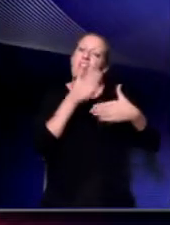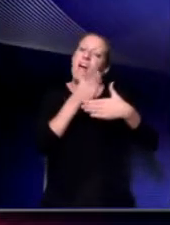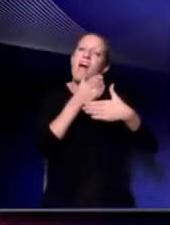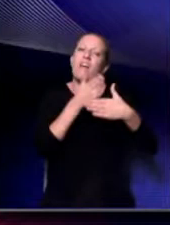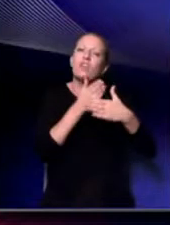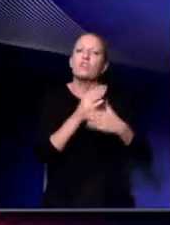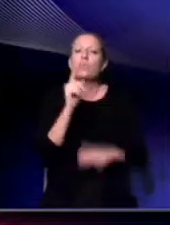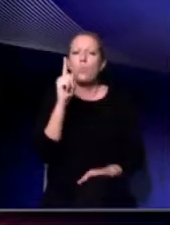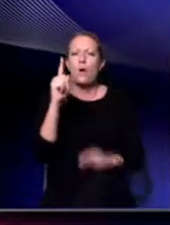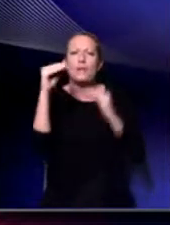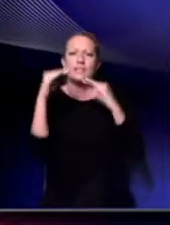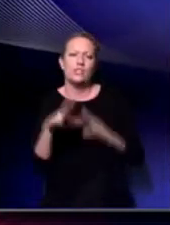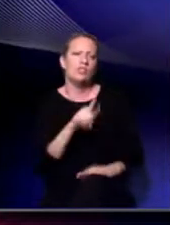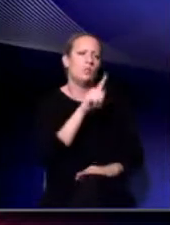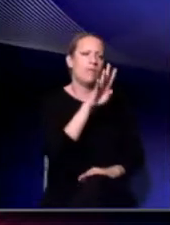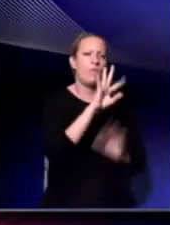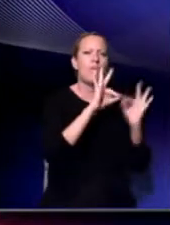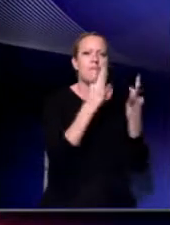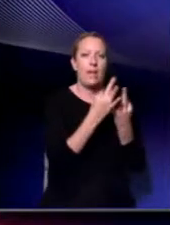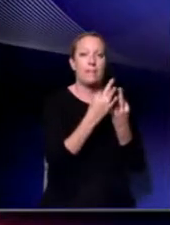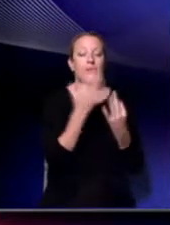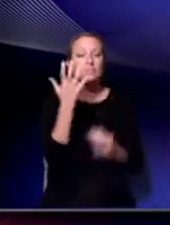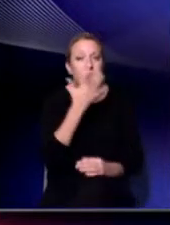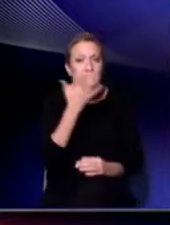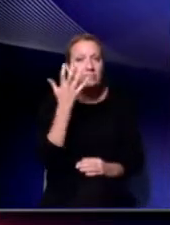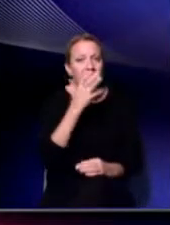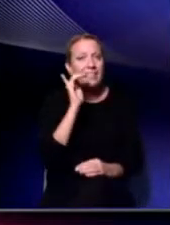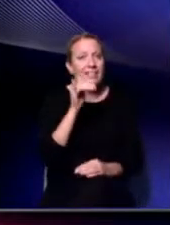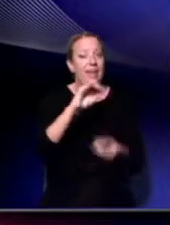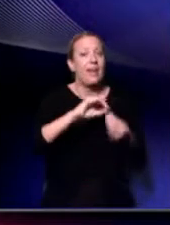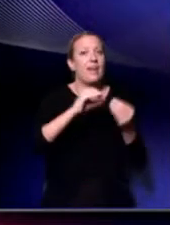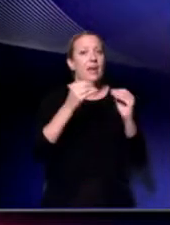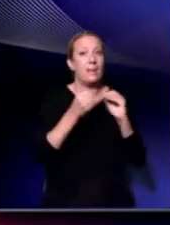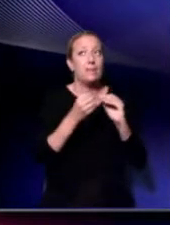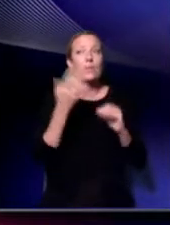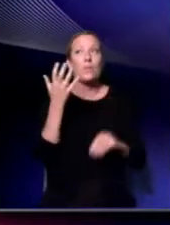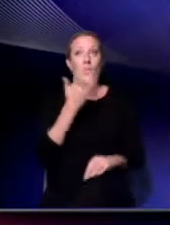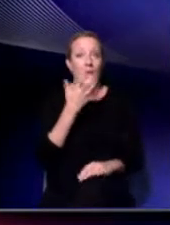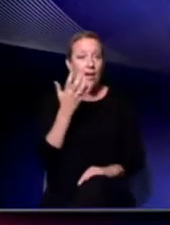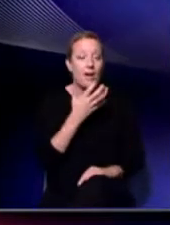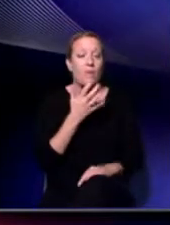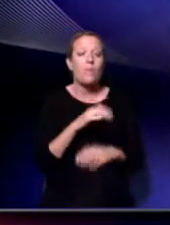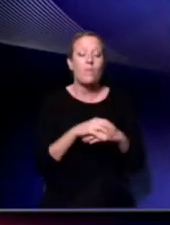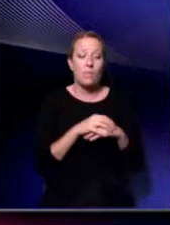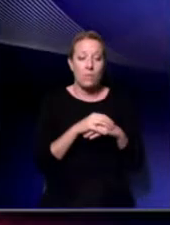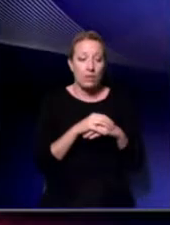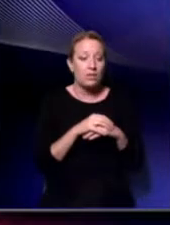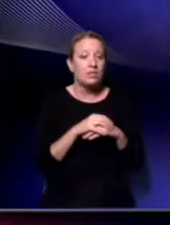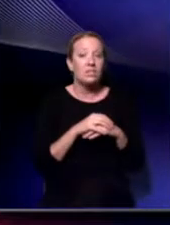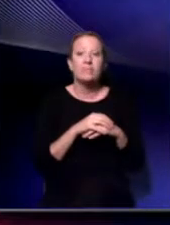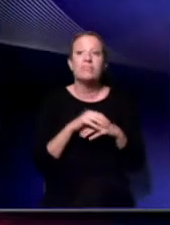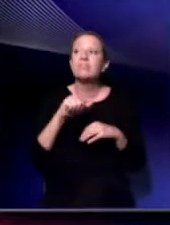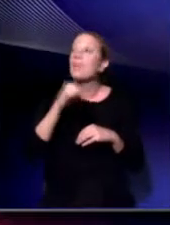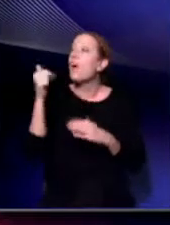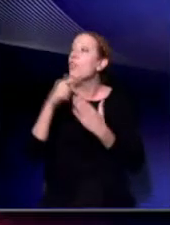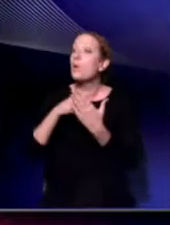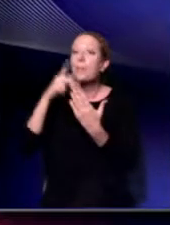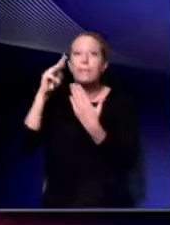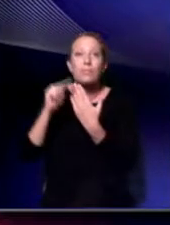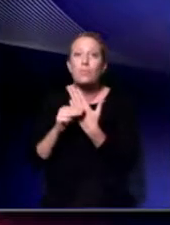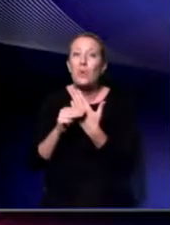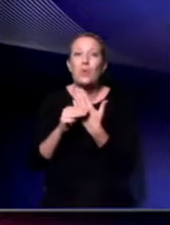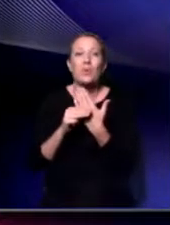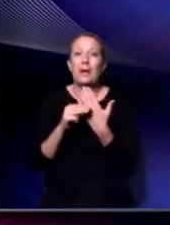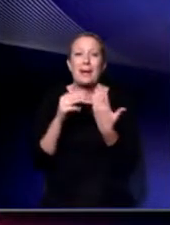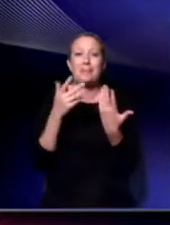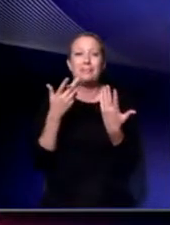just an amazing number when we look at that, because none of our other programs come even